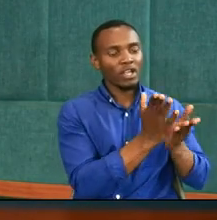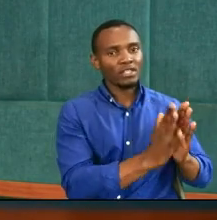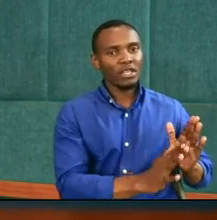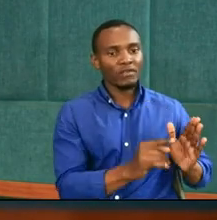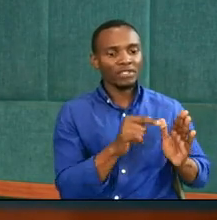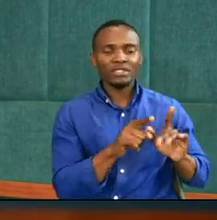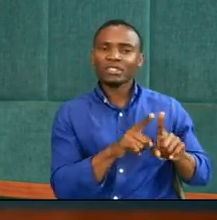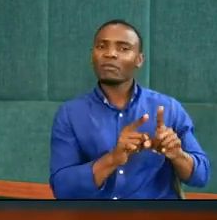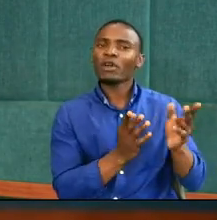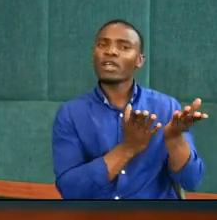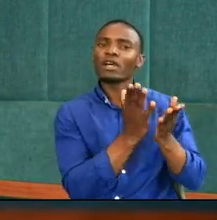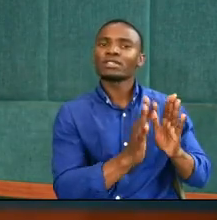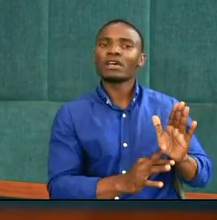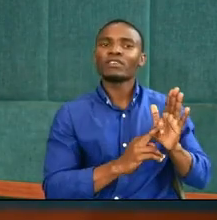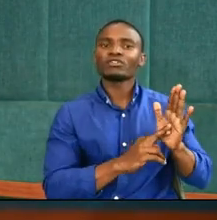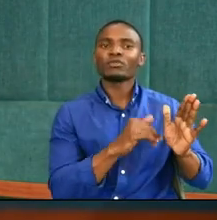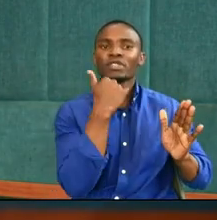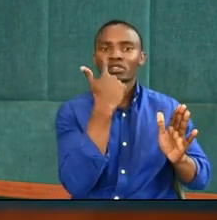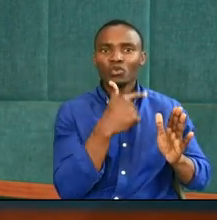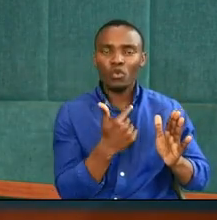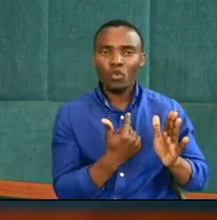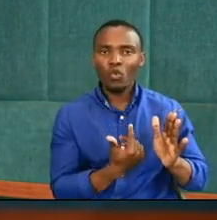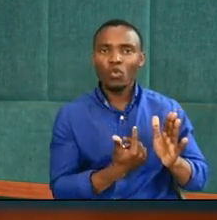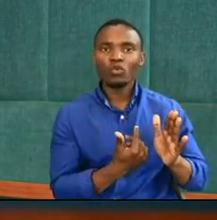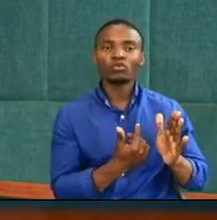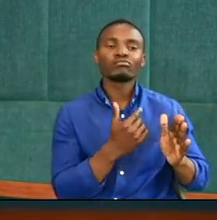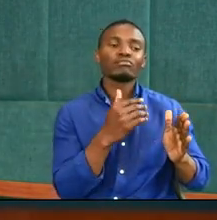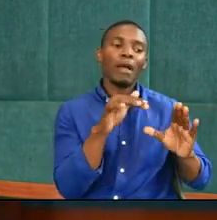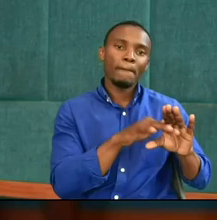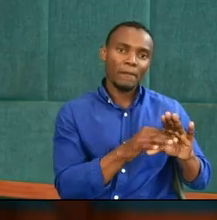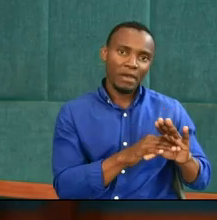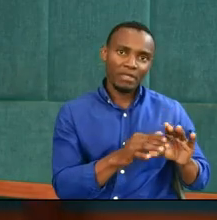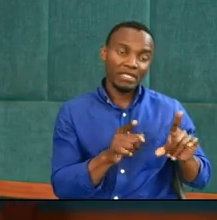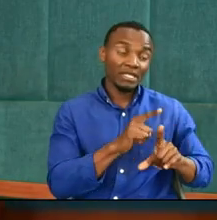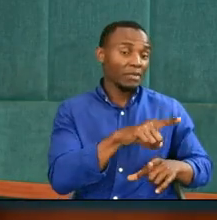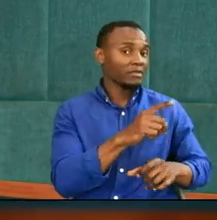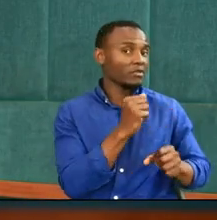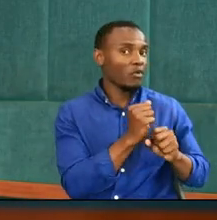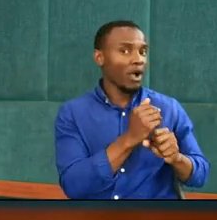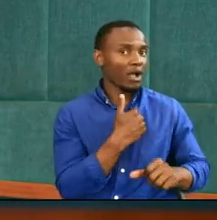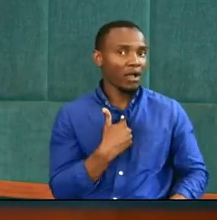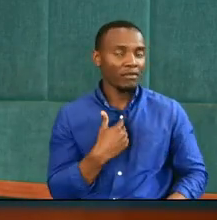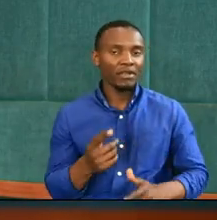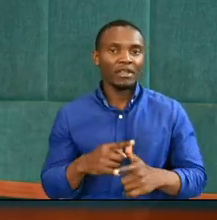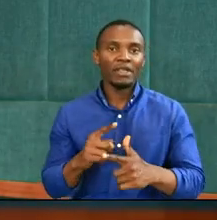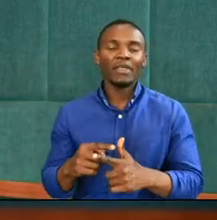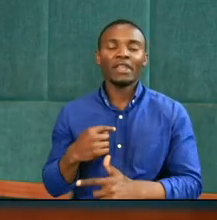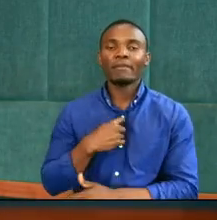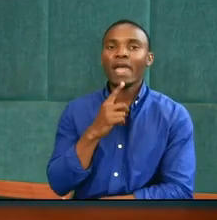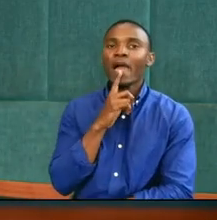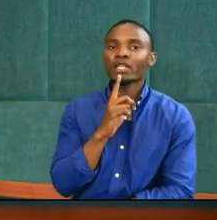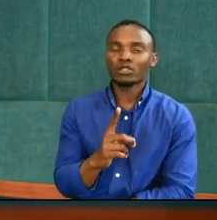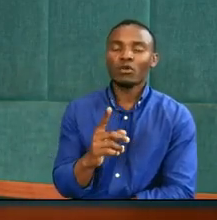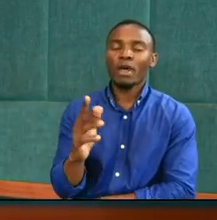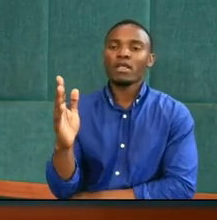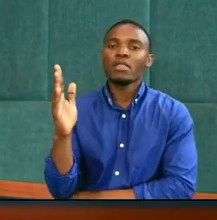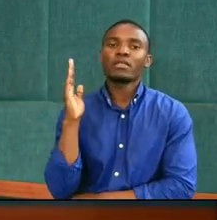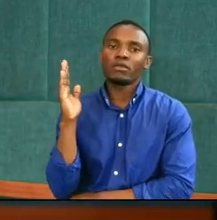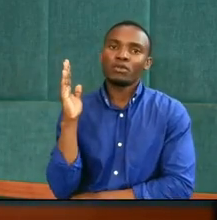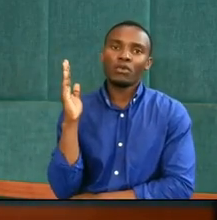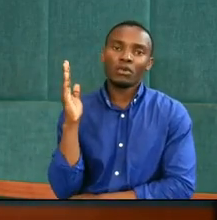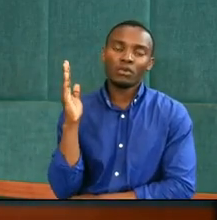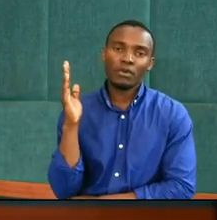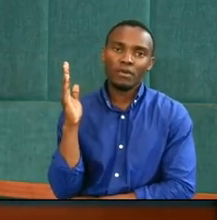the members, and they are supposed to do what again? Their work. Mm-hmm. And then he says, and I command the